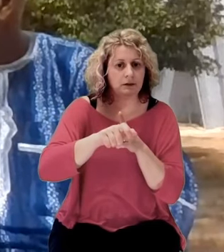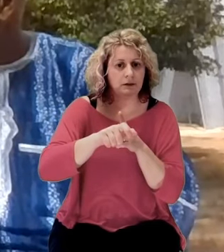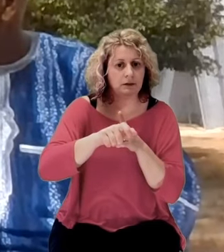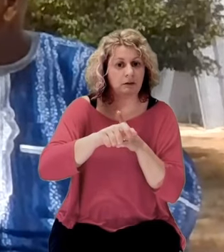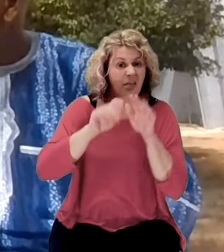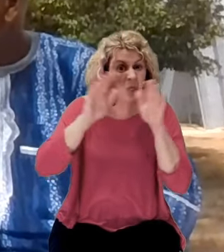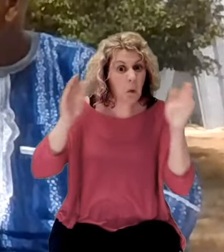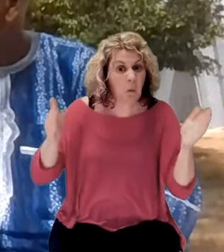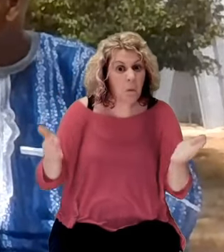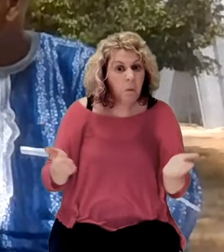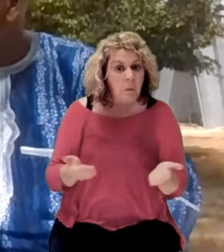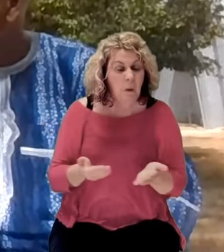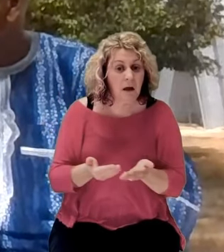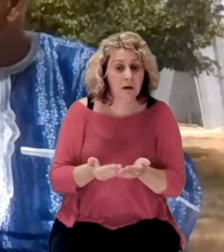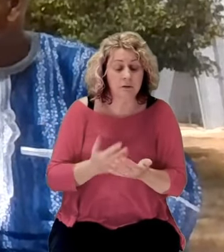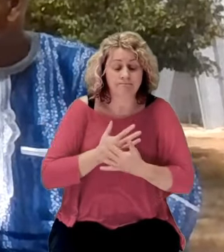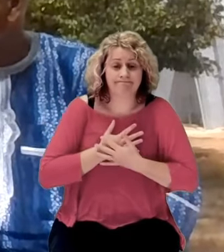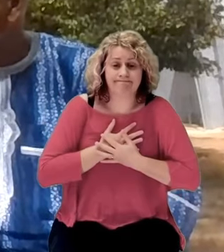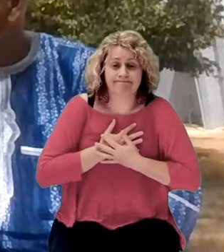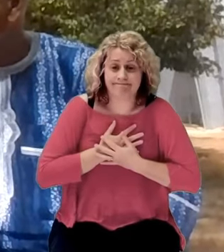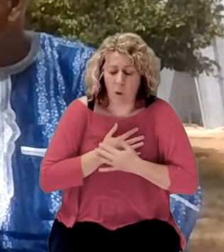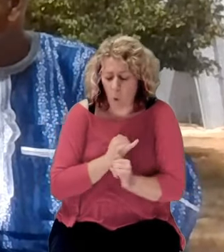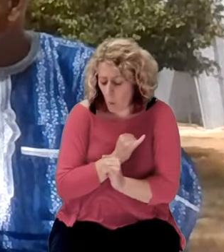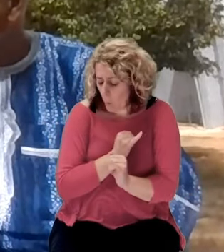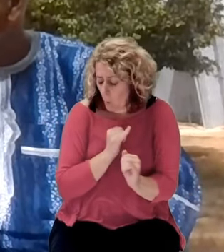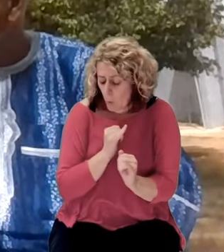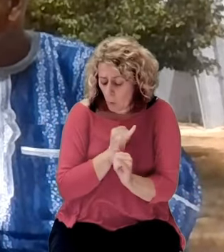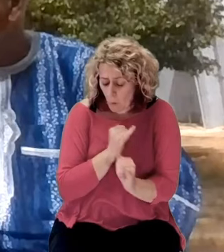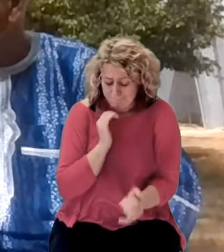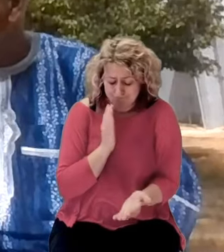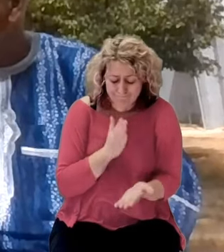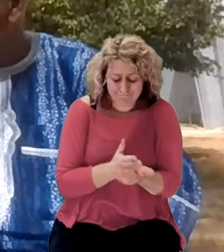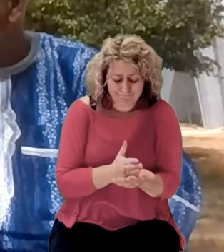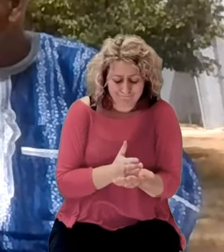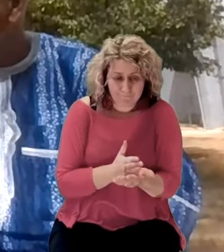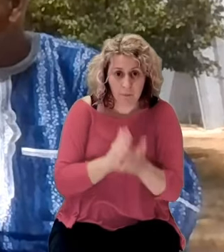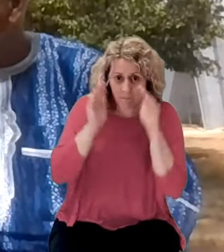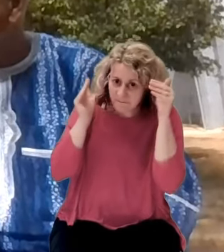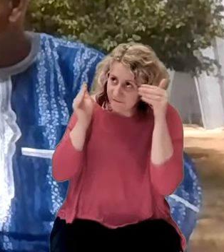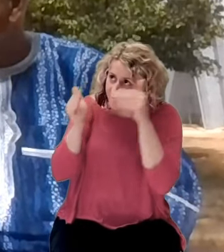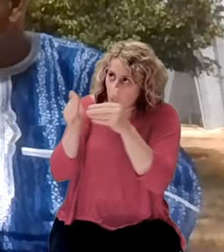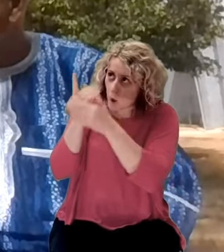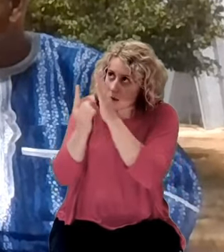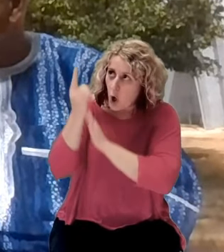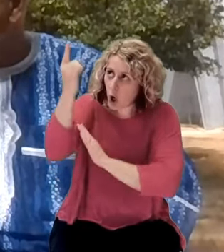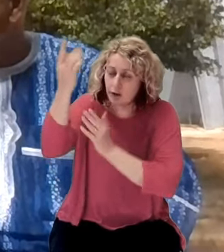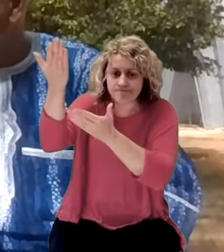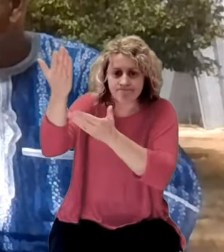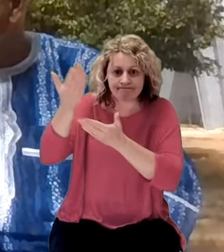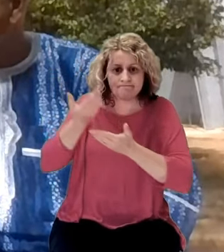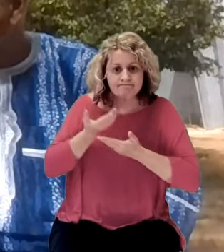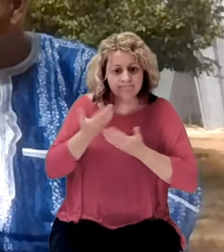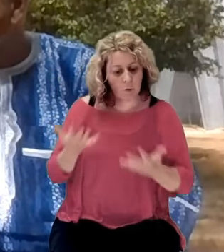community and the world at large, it is really distressing, but focusing on God gives